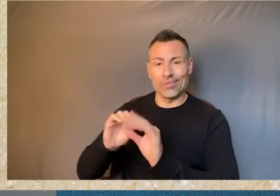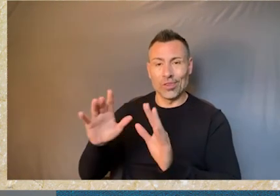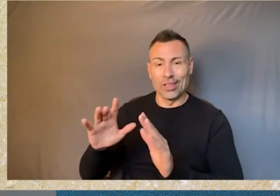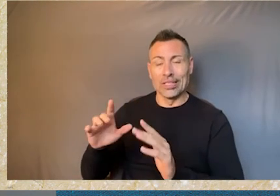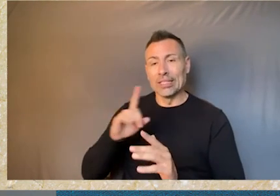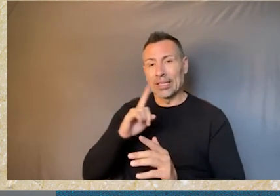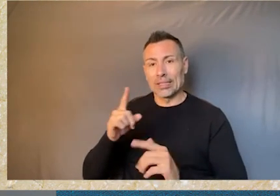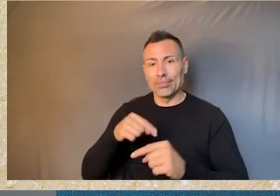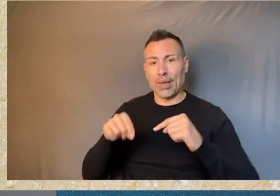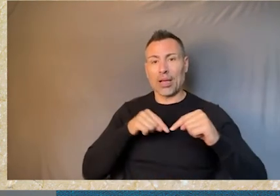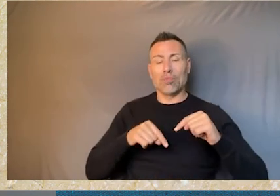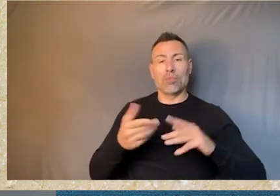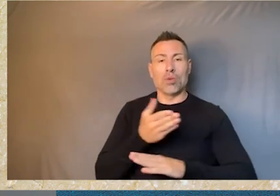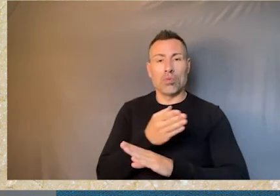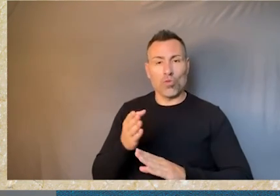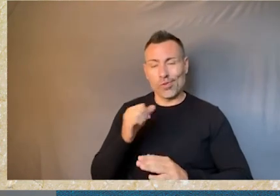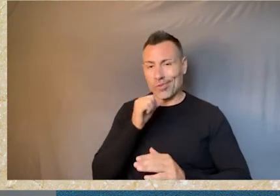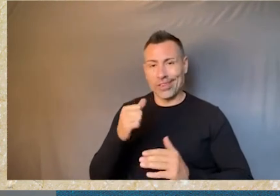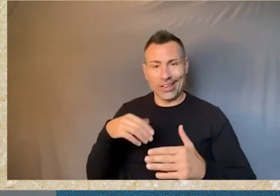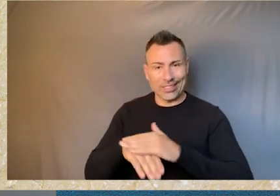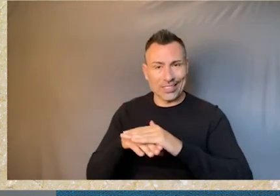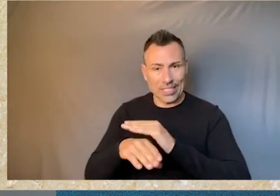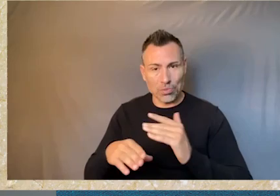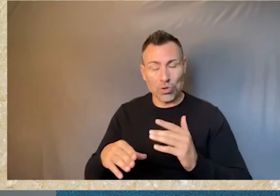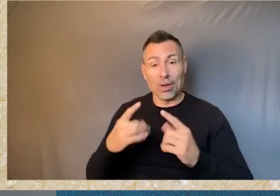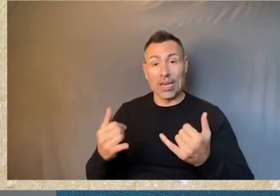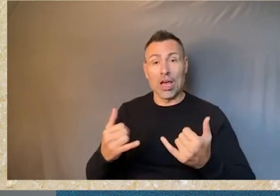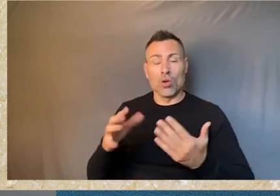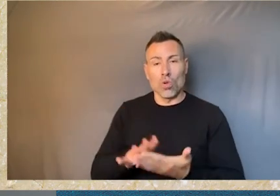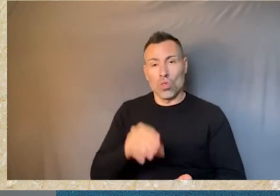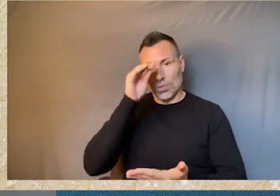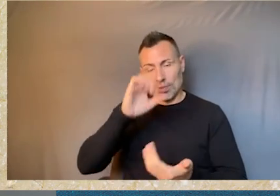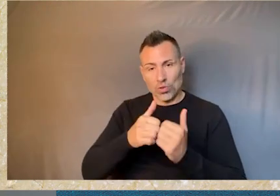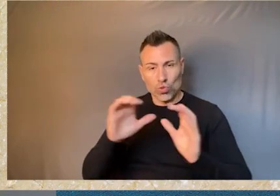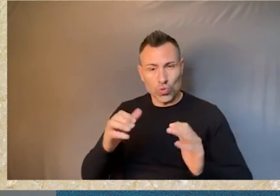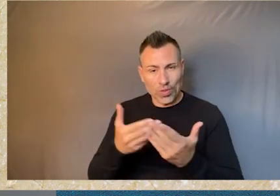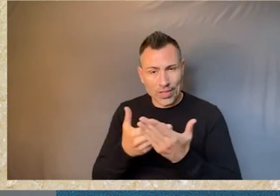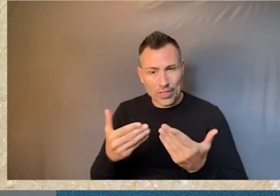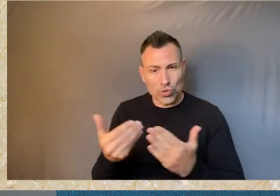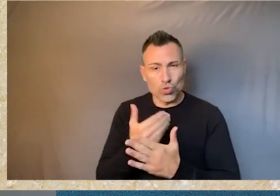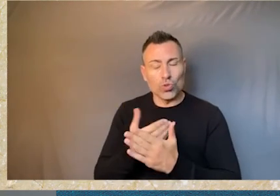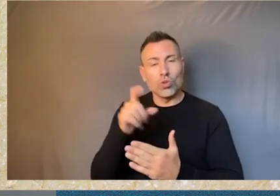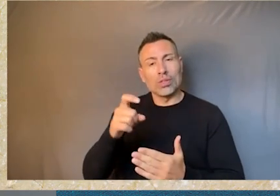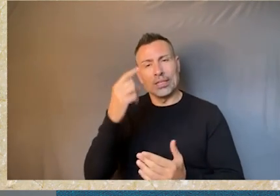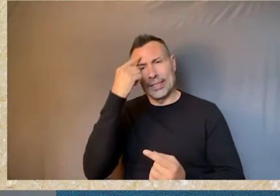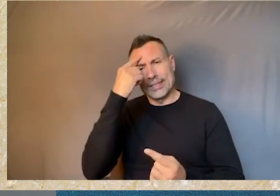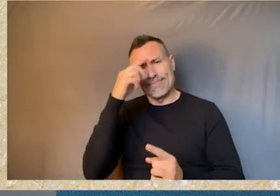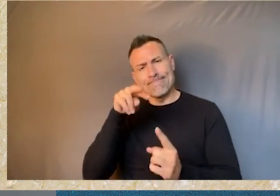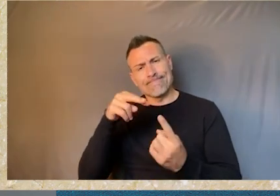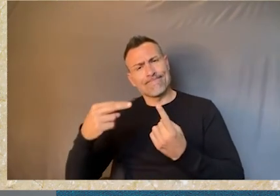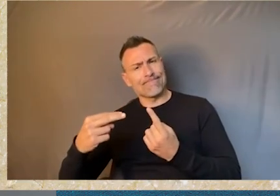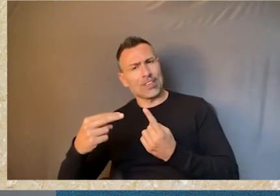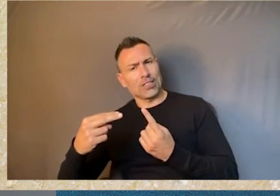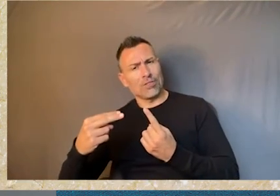that we're all learning how to do things new, there's no reason not to think through that universal design lens. And you're building